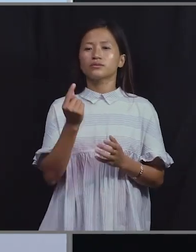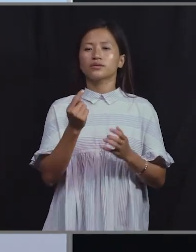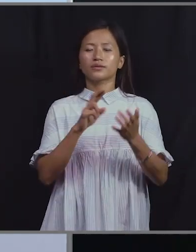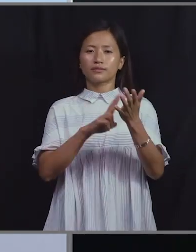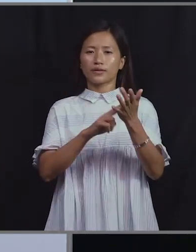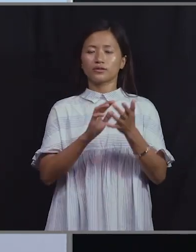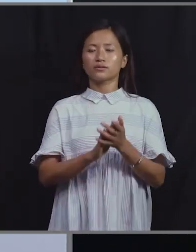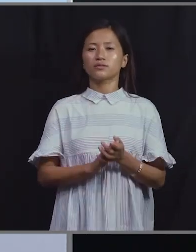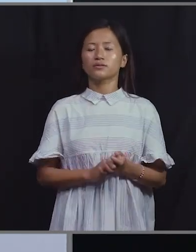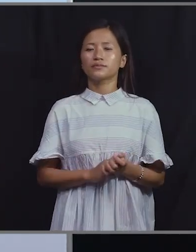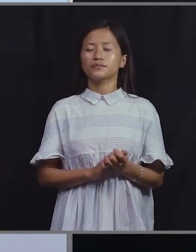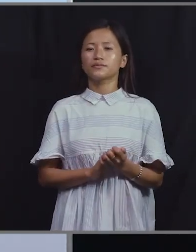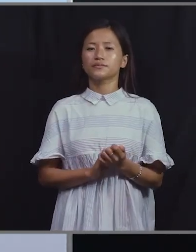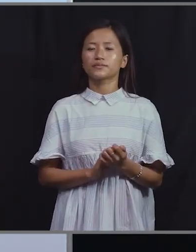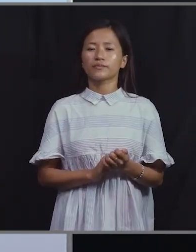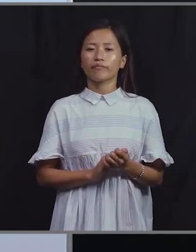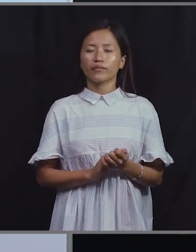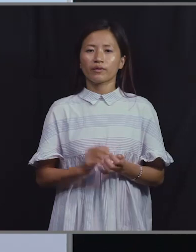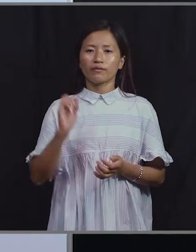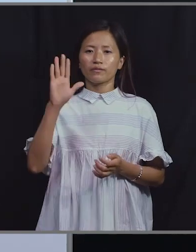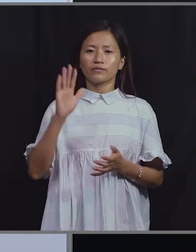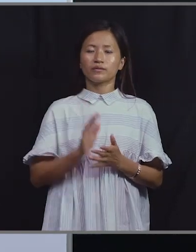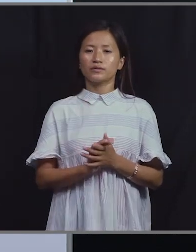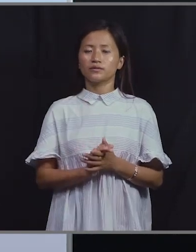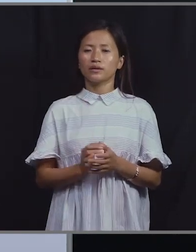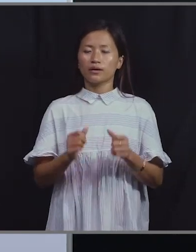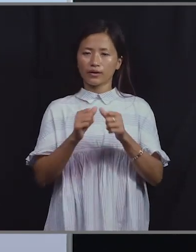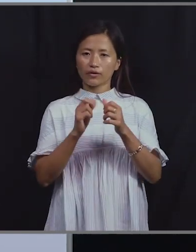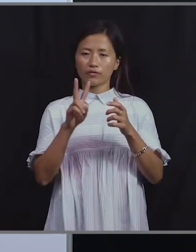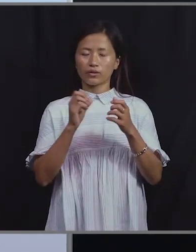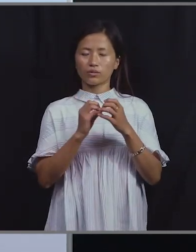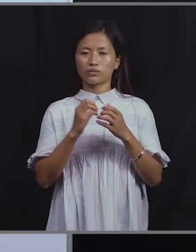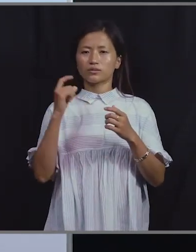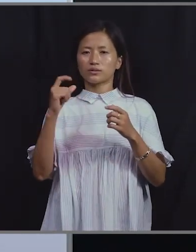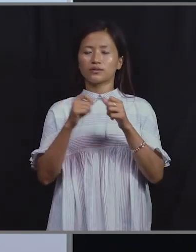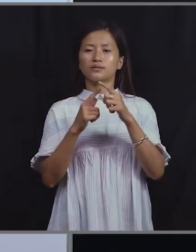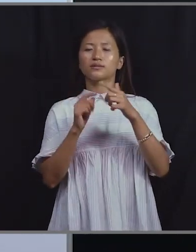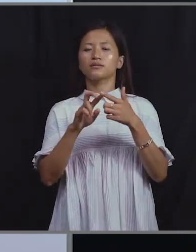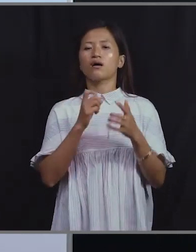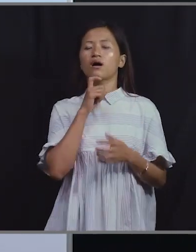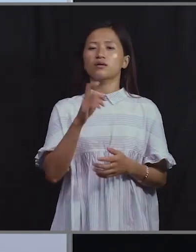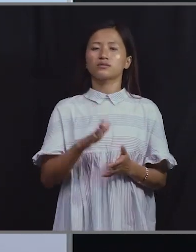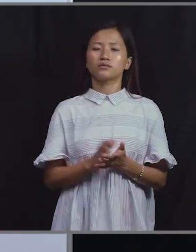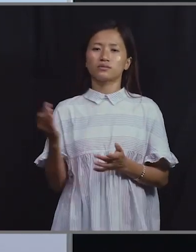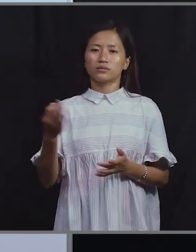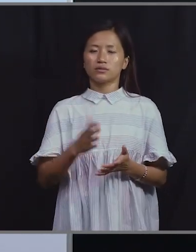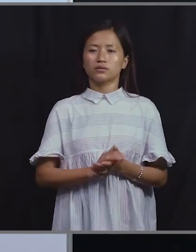in peacekeeping effort. Number 5, it advocated or it asked for a